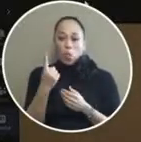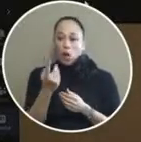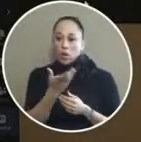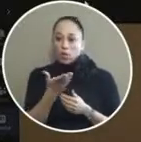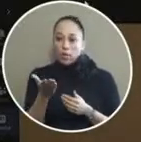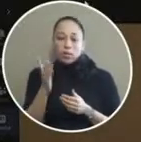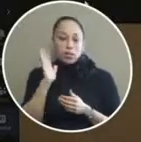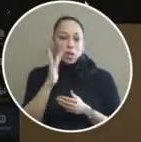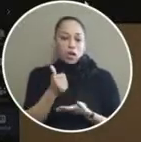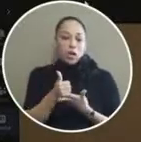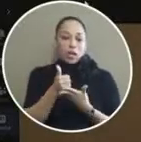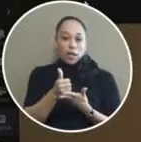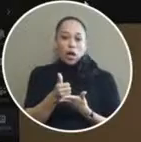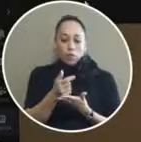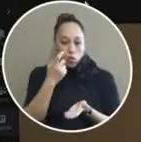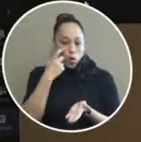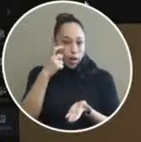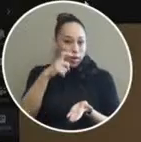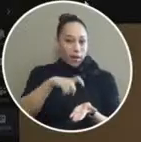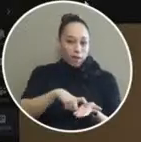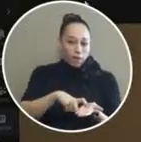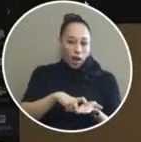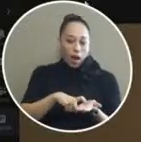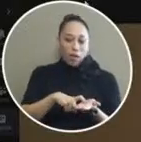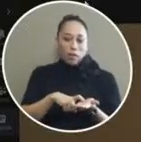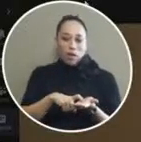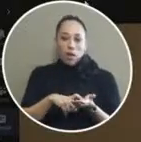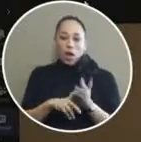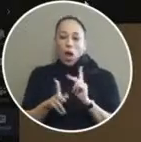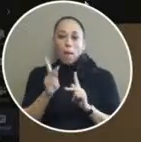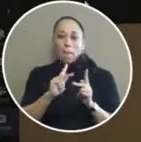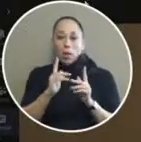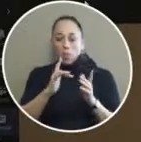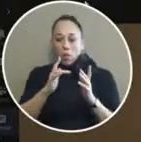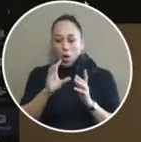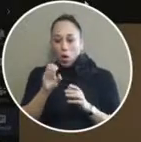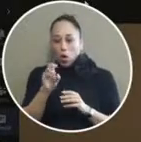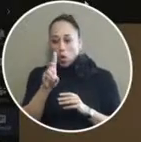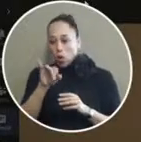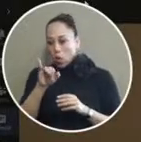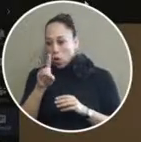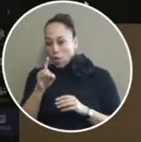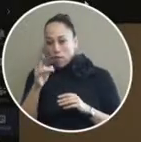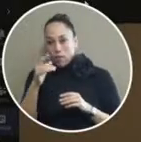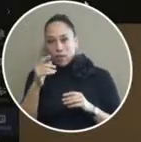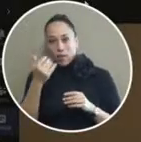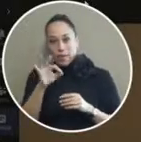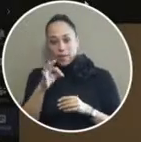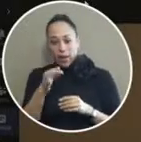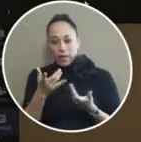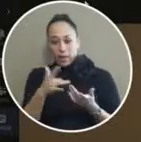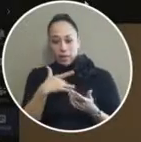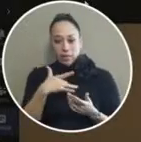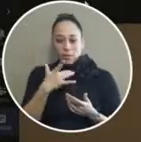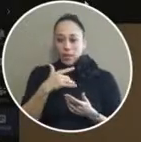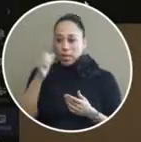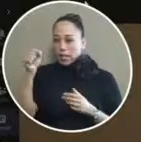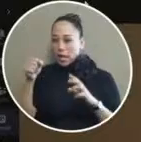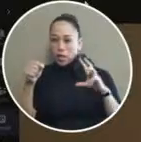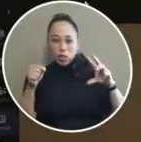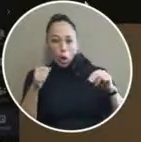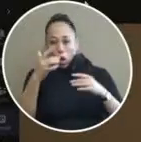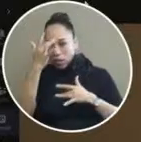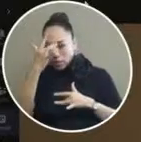that's going to help is for us to identify people who are COVID-19 plus, whether they're symptomatic or asymptomatic. And so